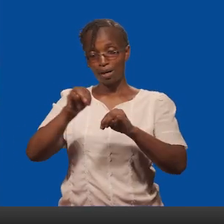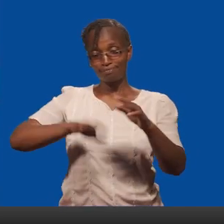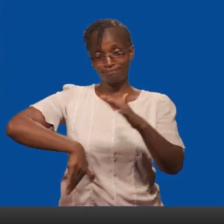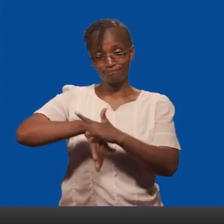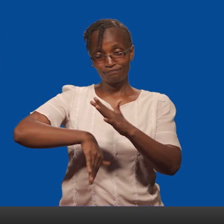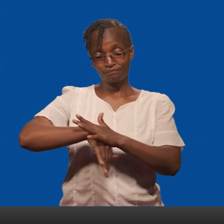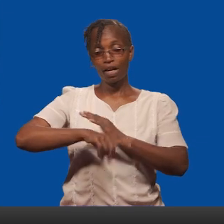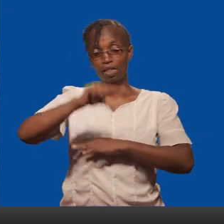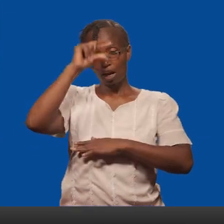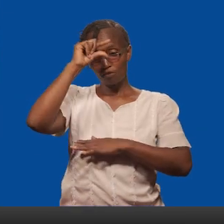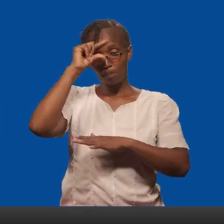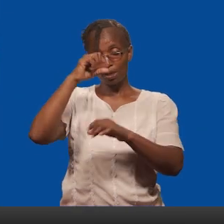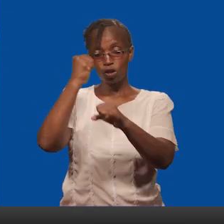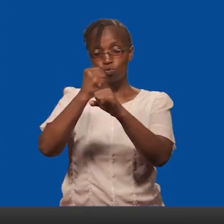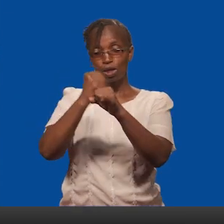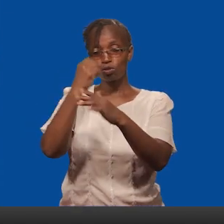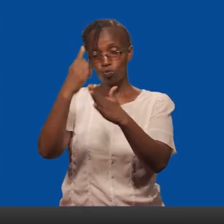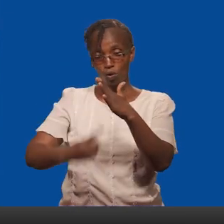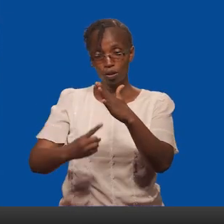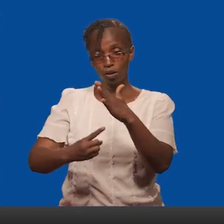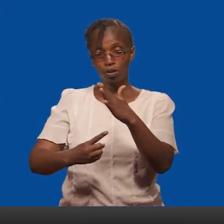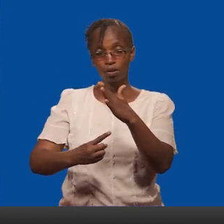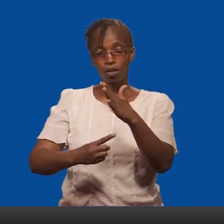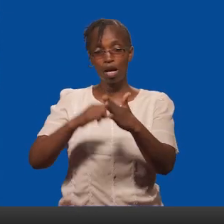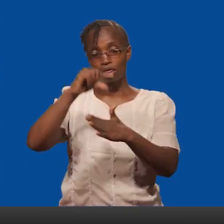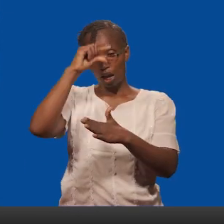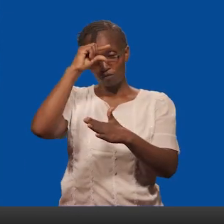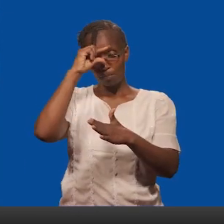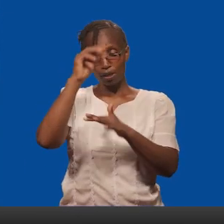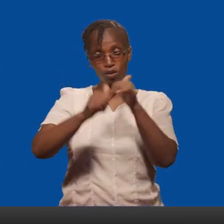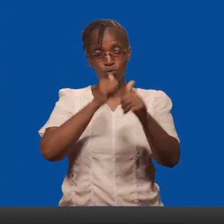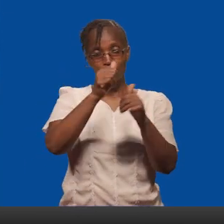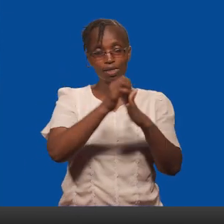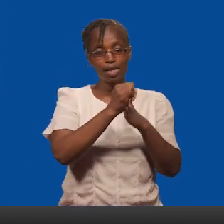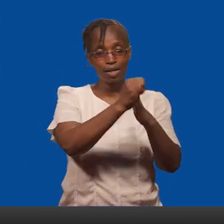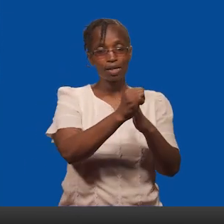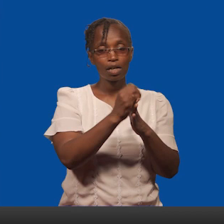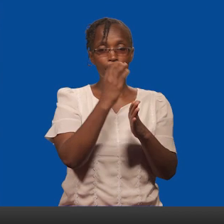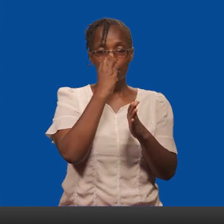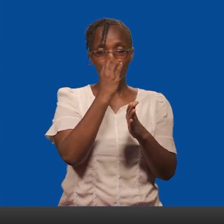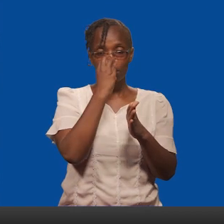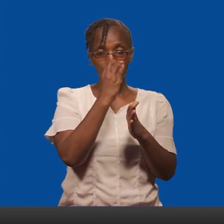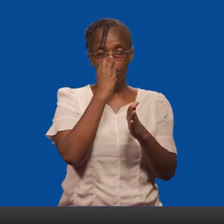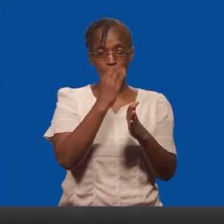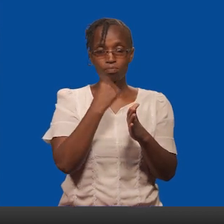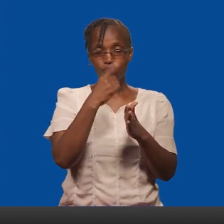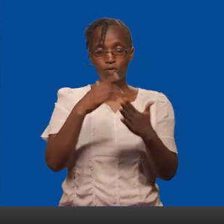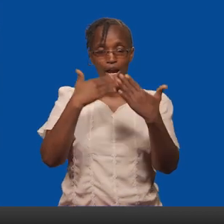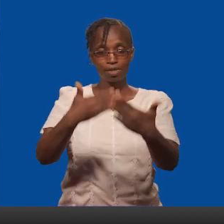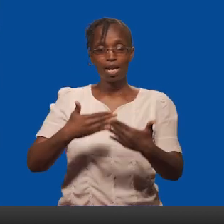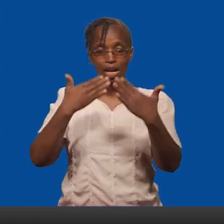football. What this government will do, the government led by William Samoei Ruto,